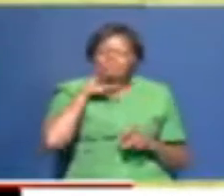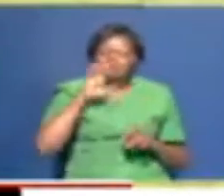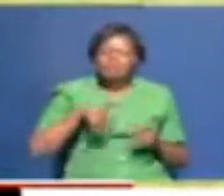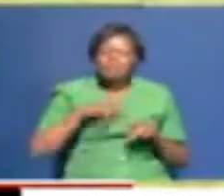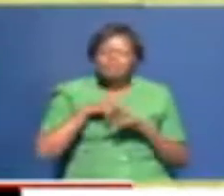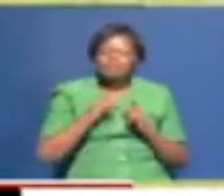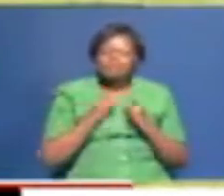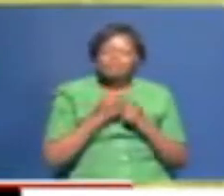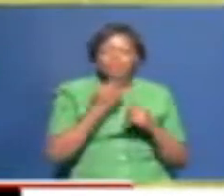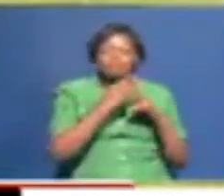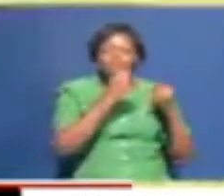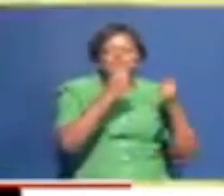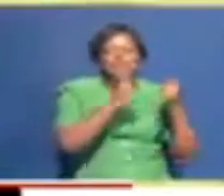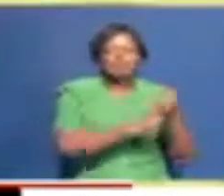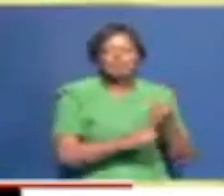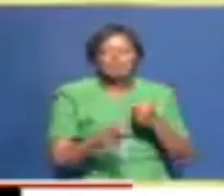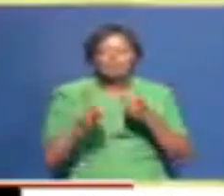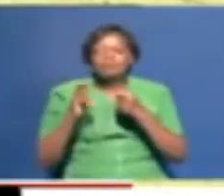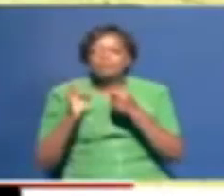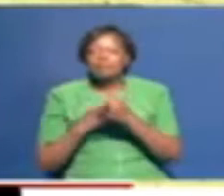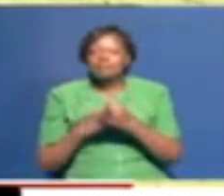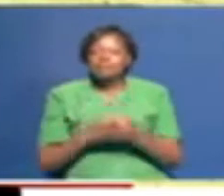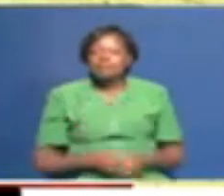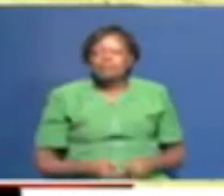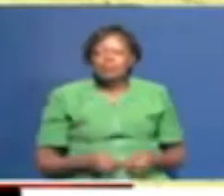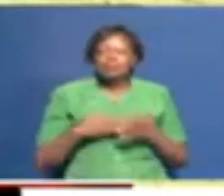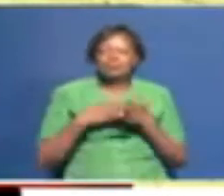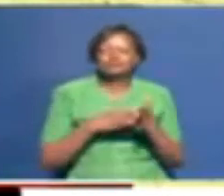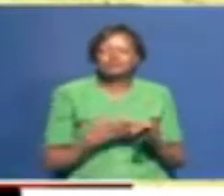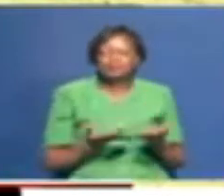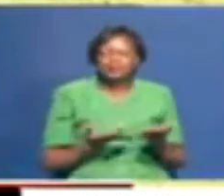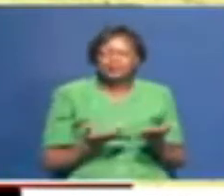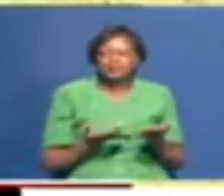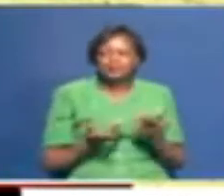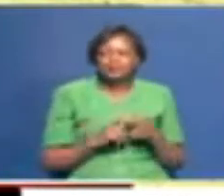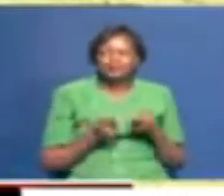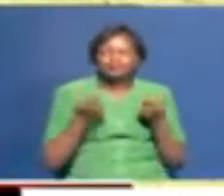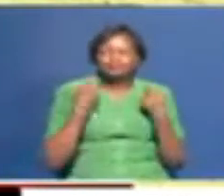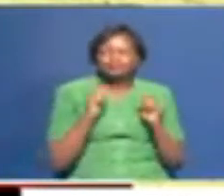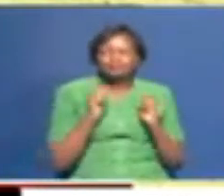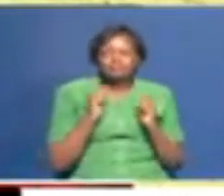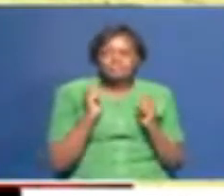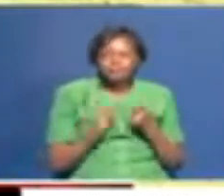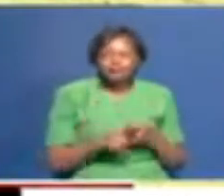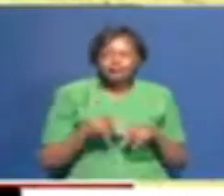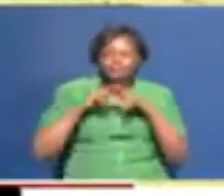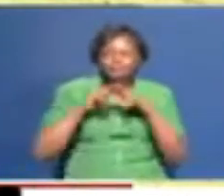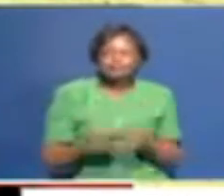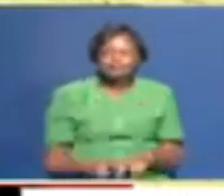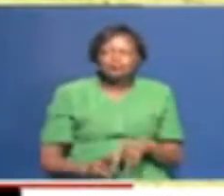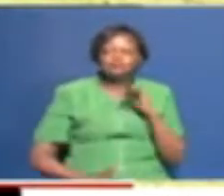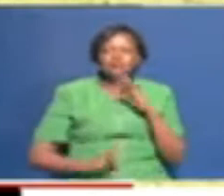between 2016 and 2018. We always have a weakness in our batting. We tend to depend on the top